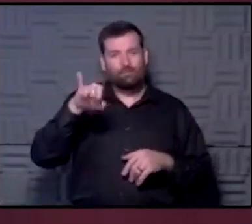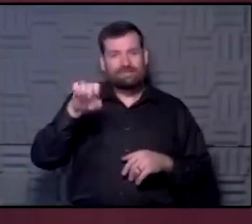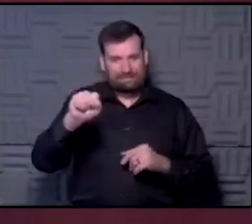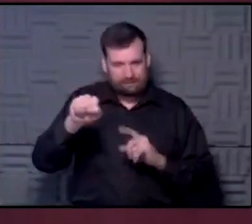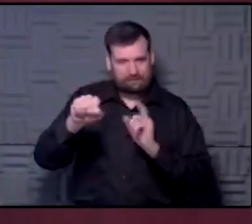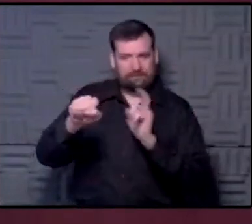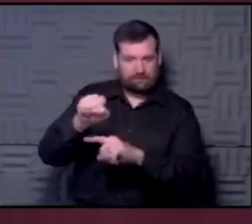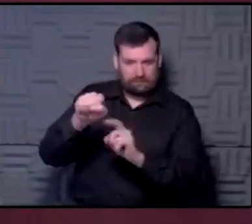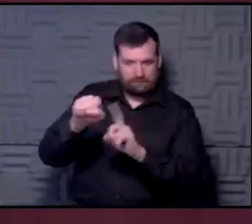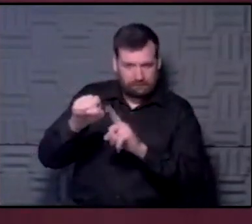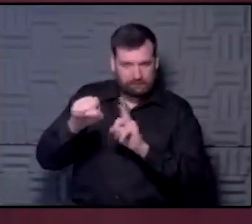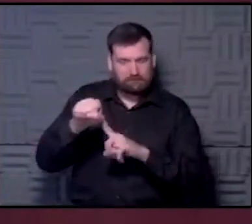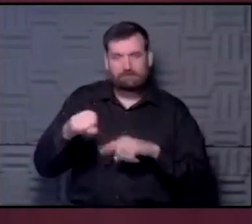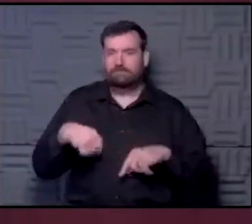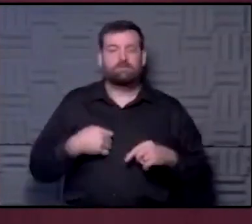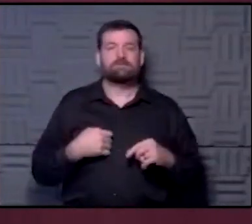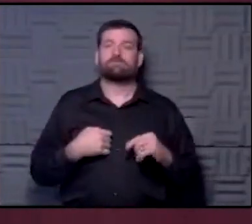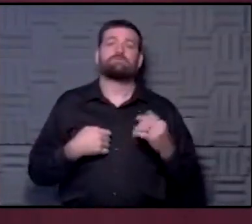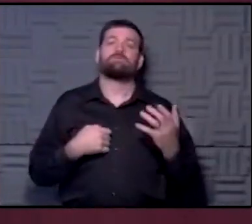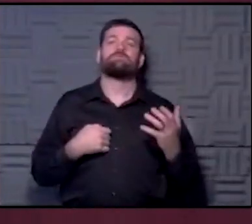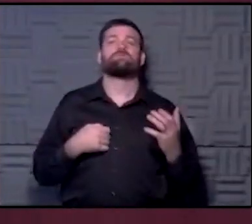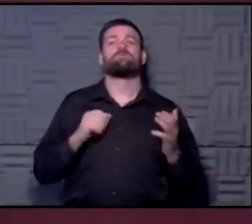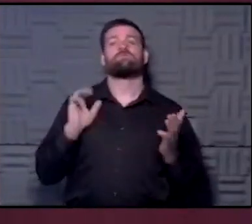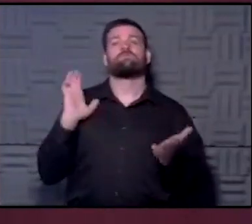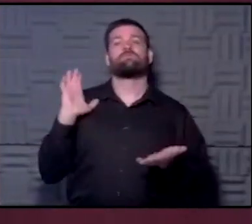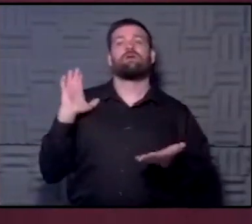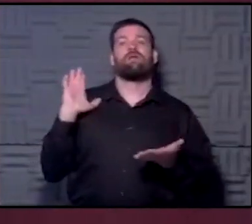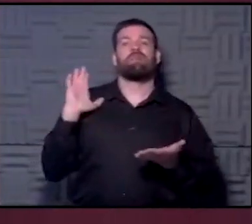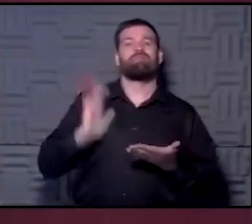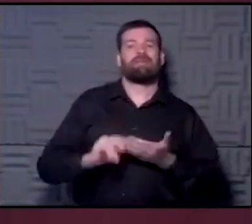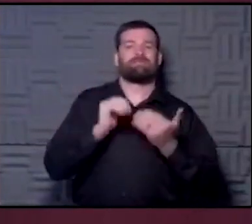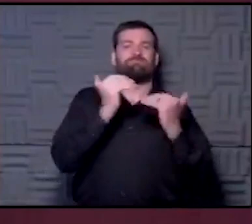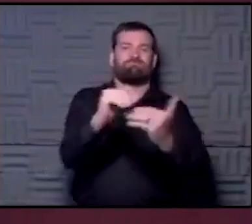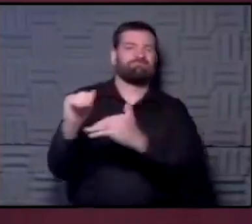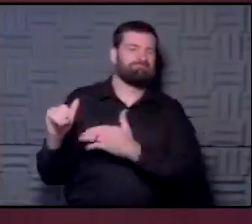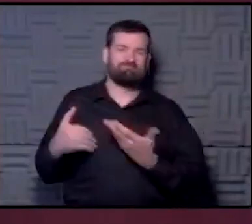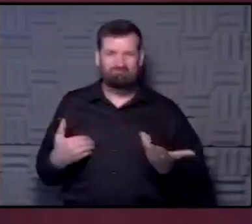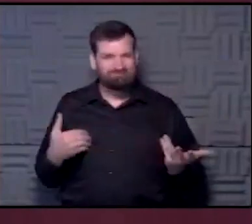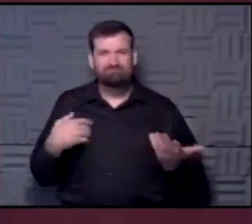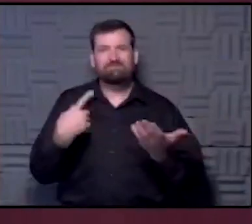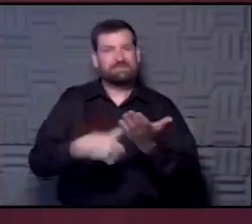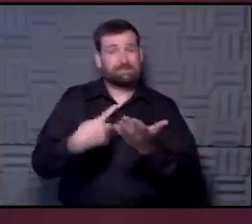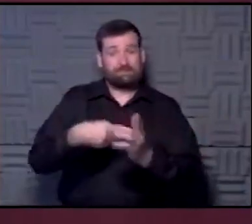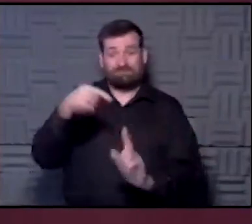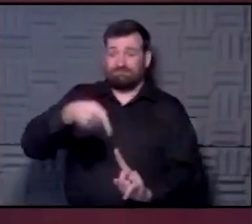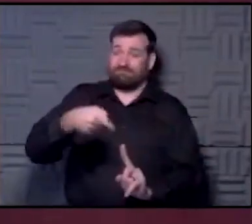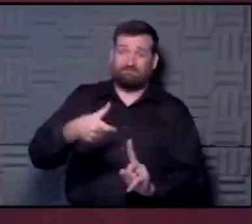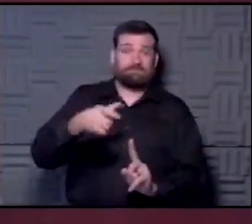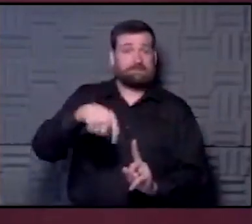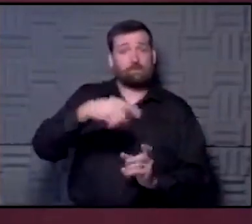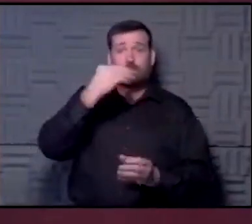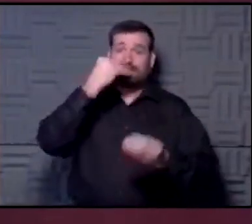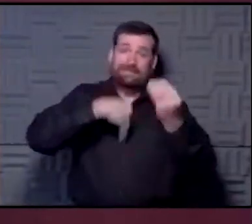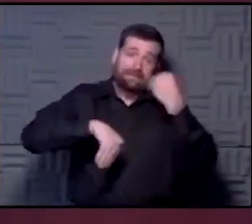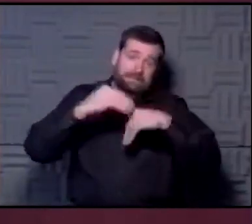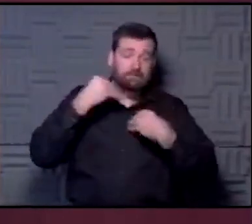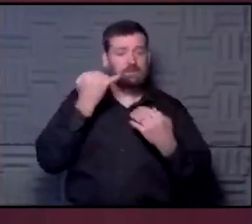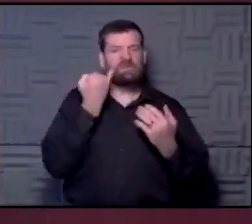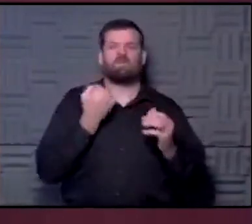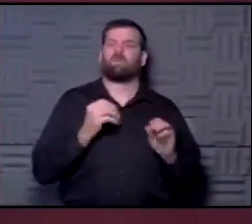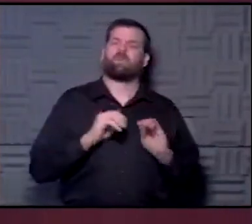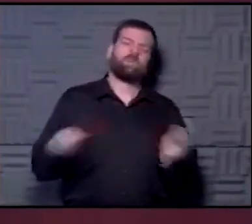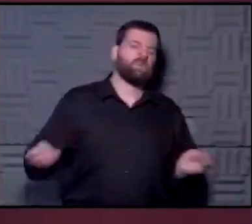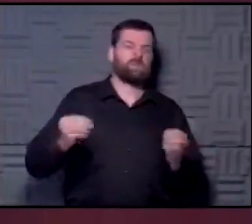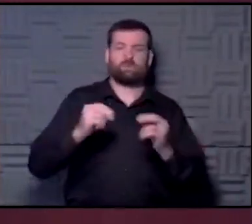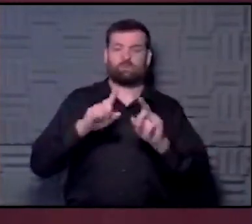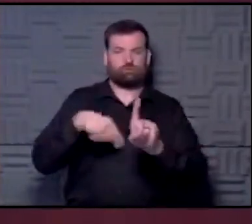get your protein. So we're not going to be quite as restrictive all the time. If I've got a person who won't eat anything but